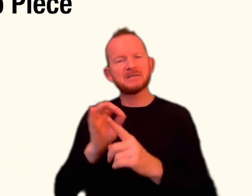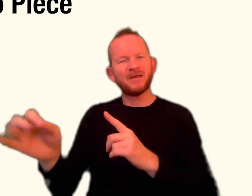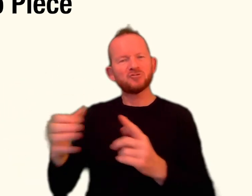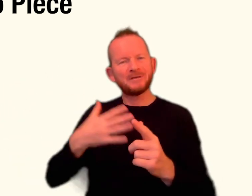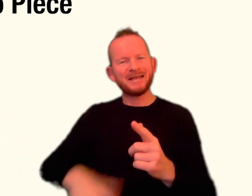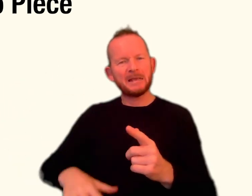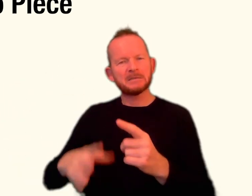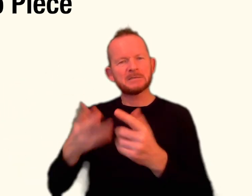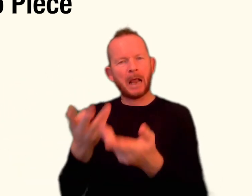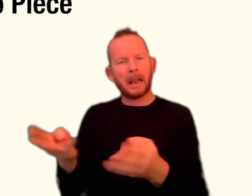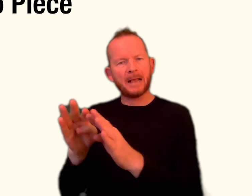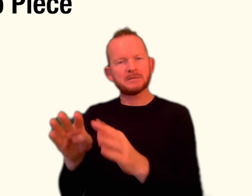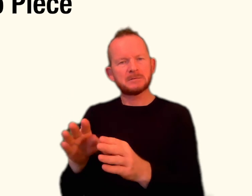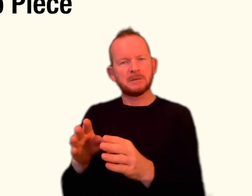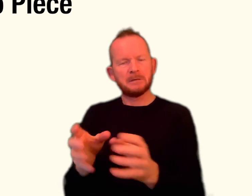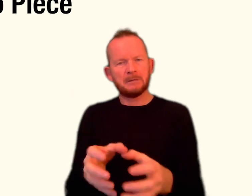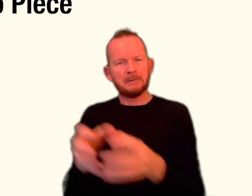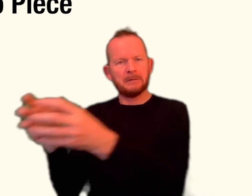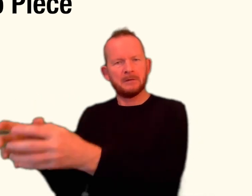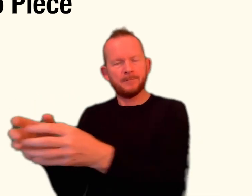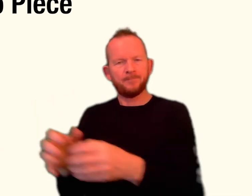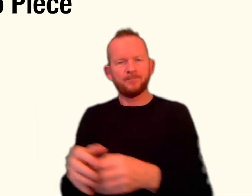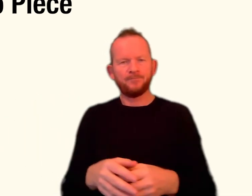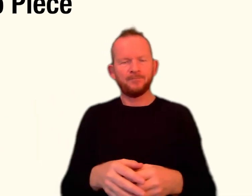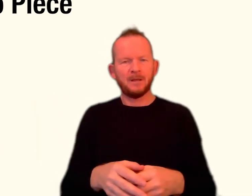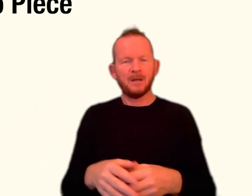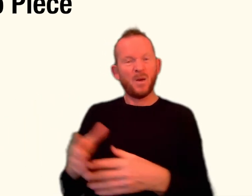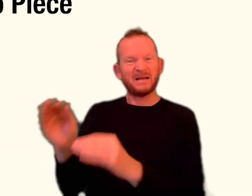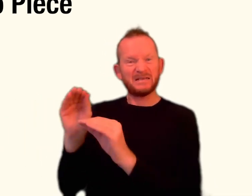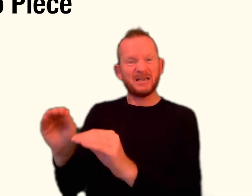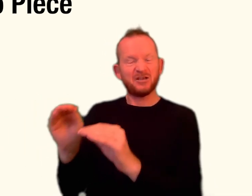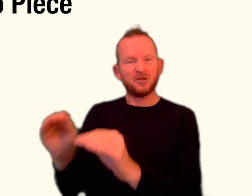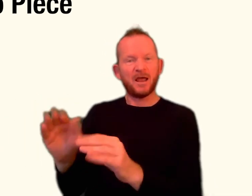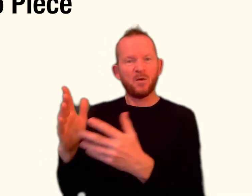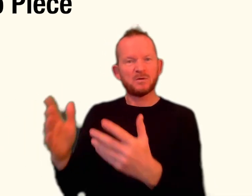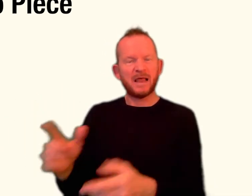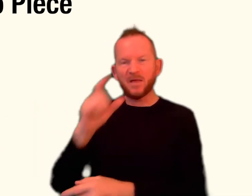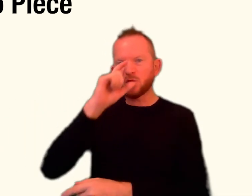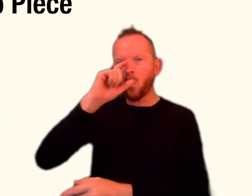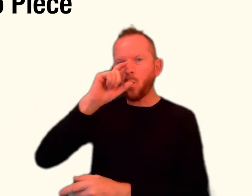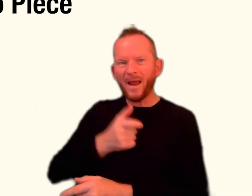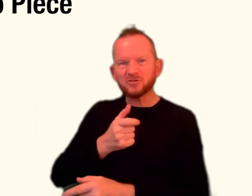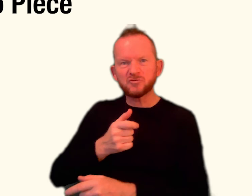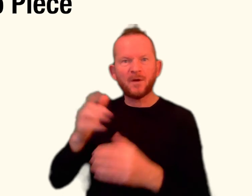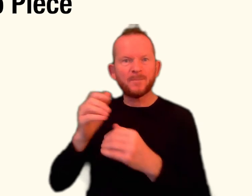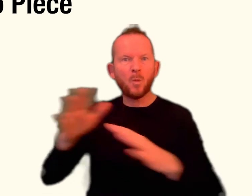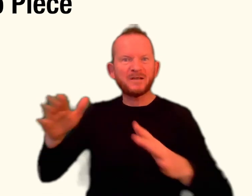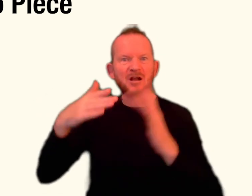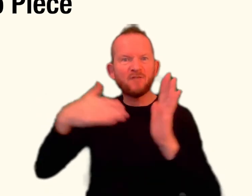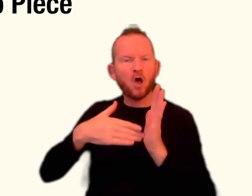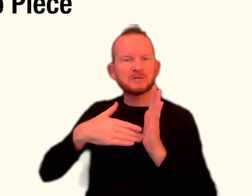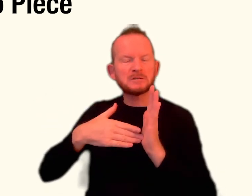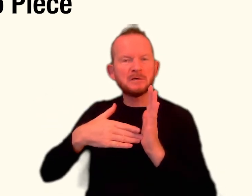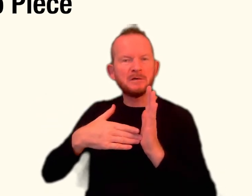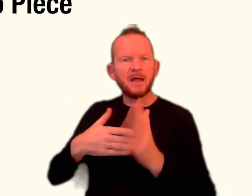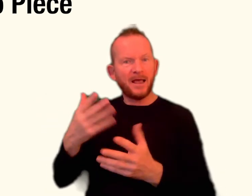class, as it was called. And we had a teacher who was like the witch out of The Wizard of Oz, because she had a bicycle with